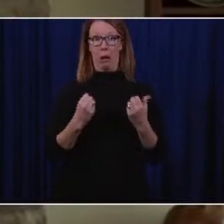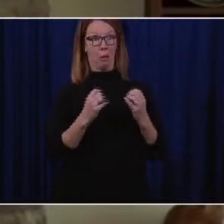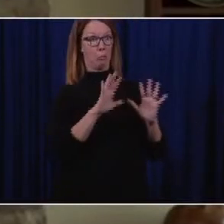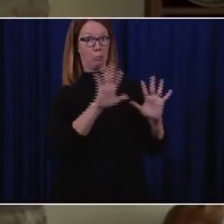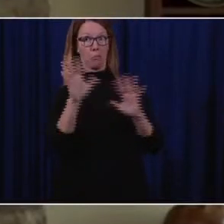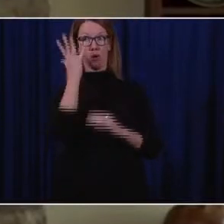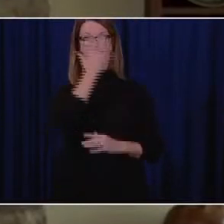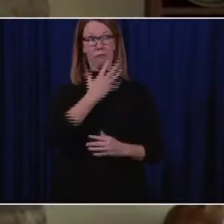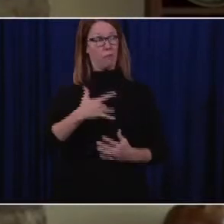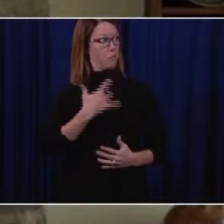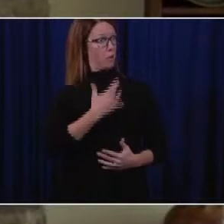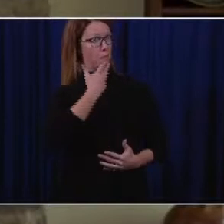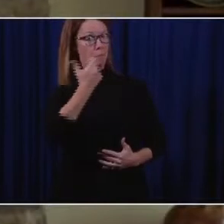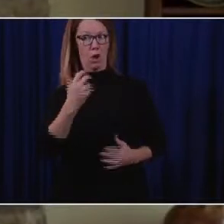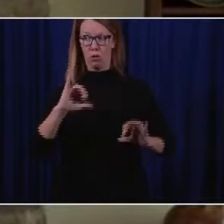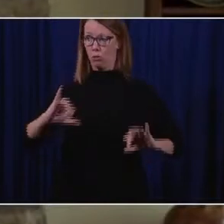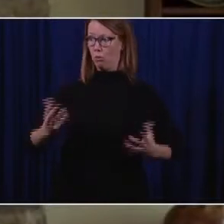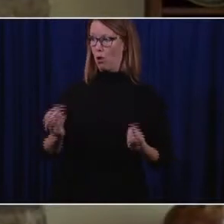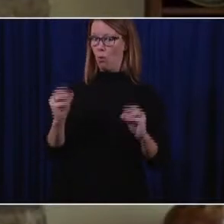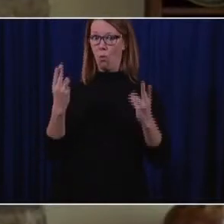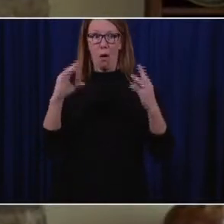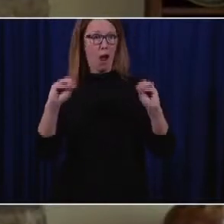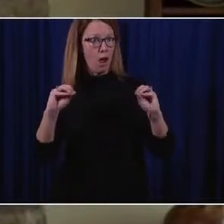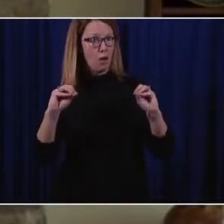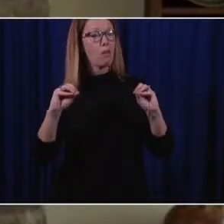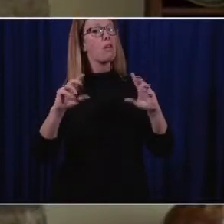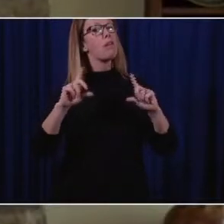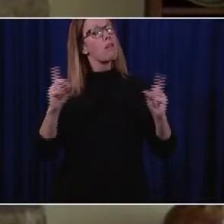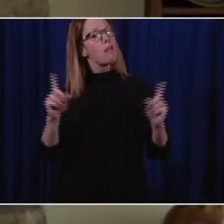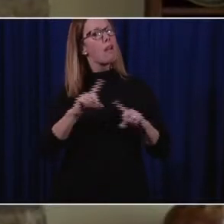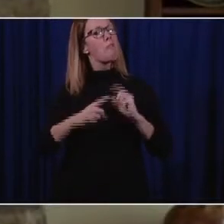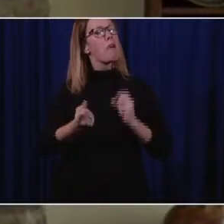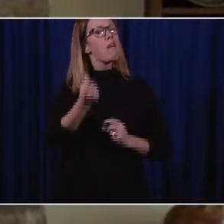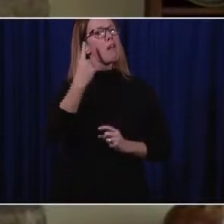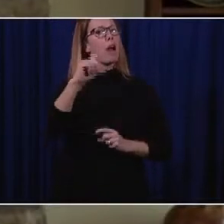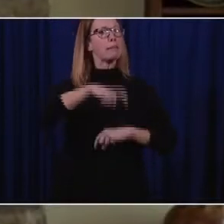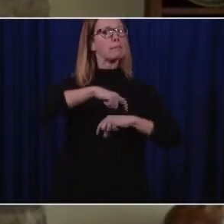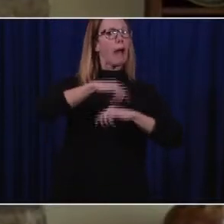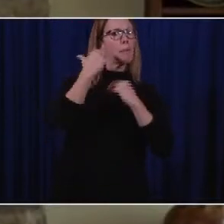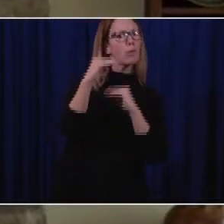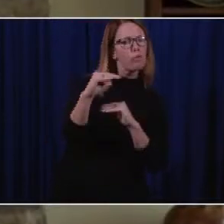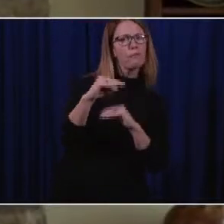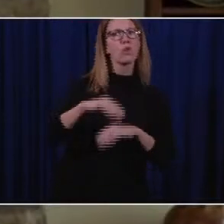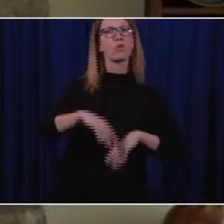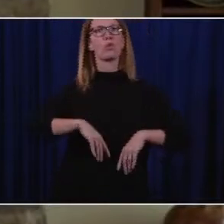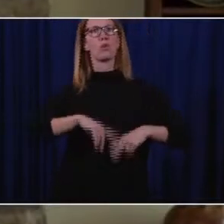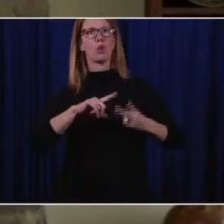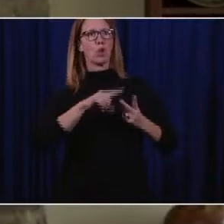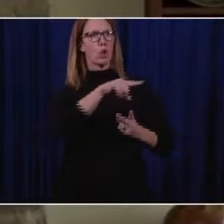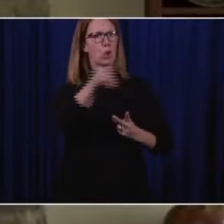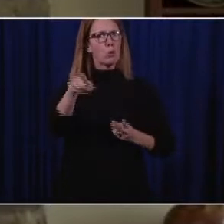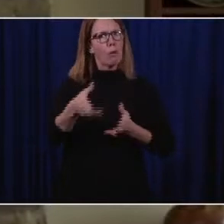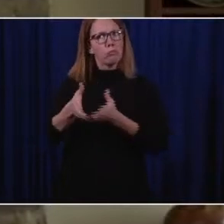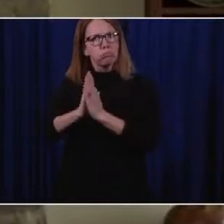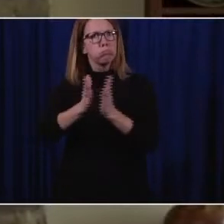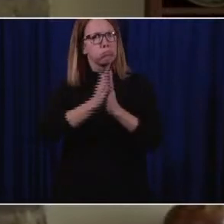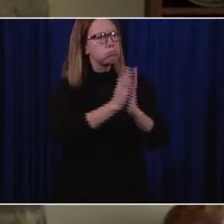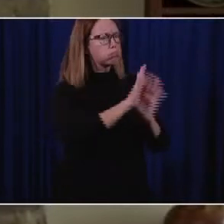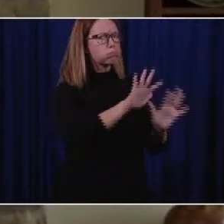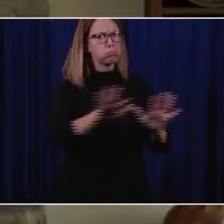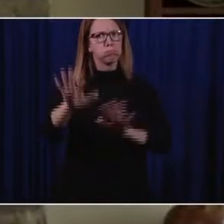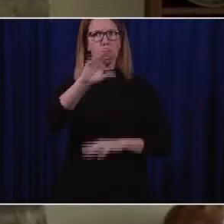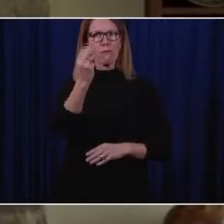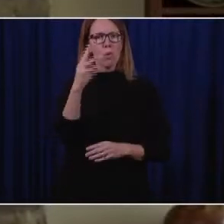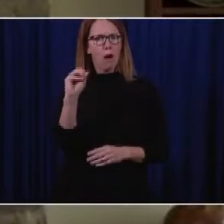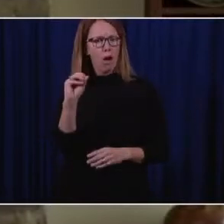Ohio. Or perhaps, and then of course, because of the curfew and all the requests that you have asked of Ohio